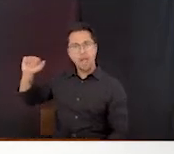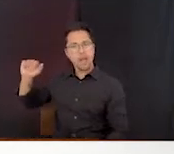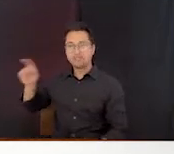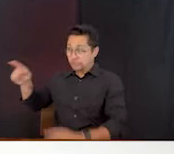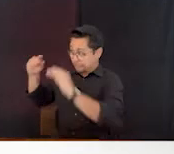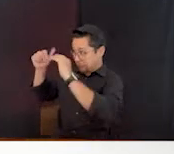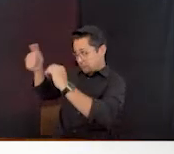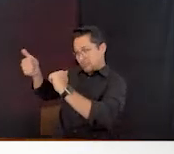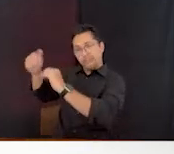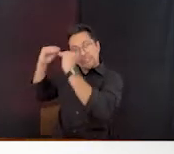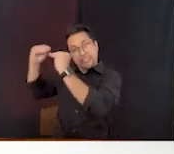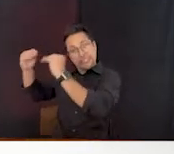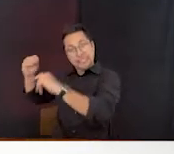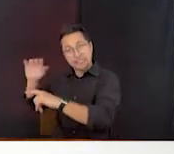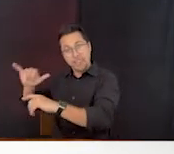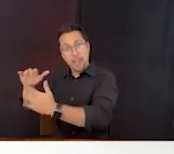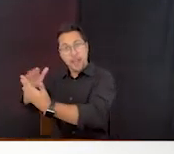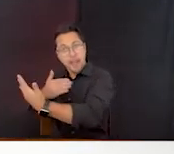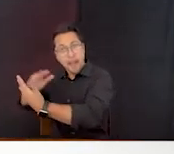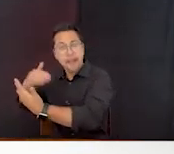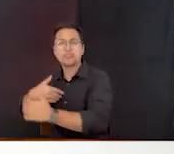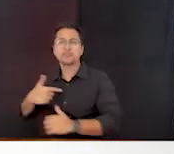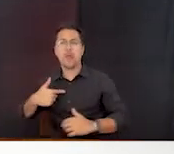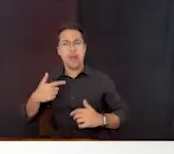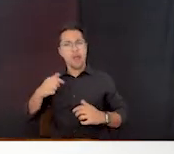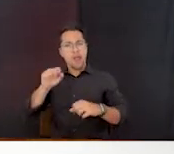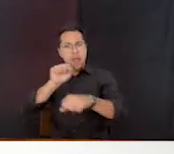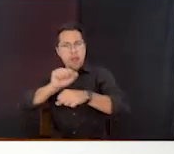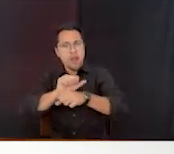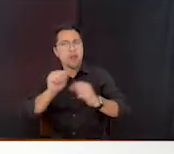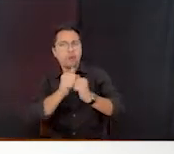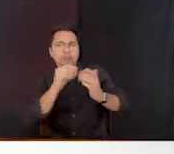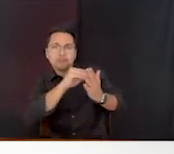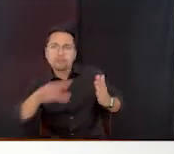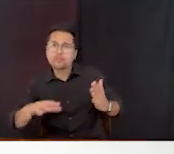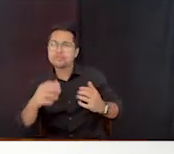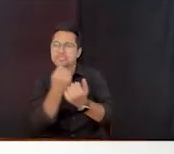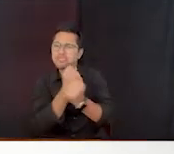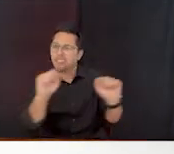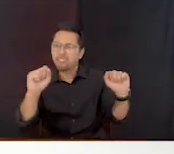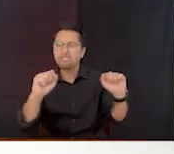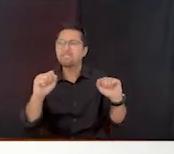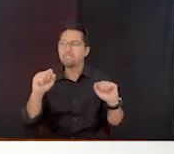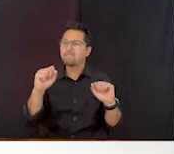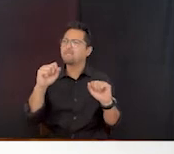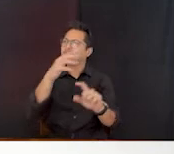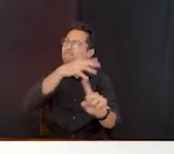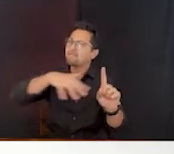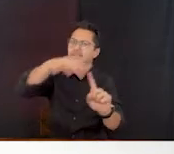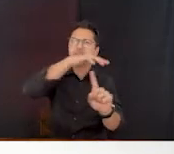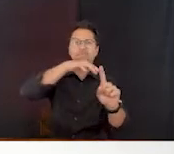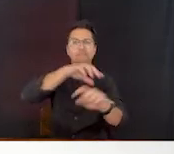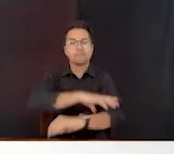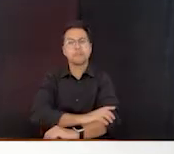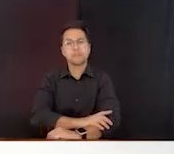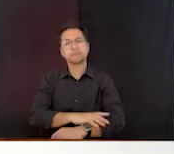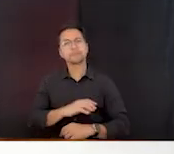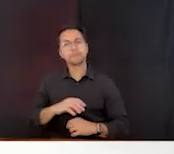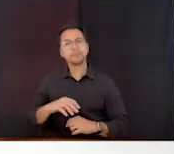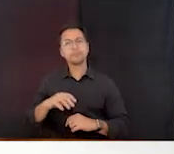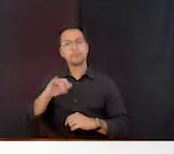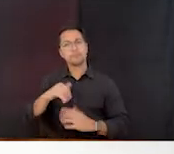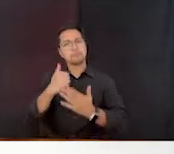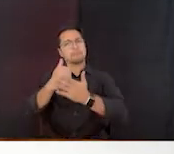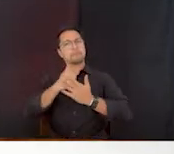viola. And so I was able to safely work with students, which was a really great way to have me experience and understand what